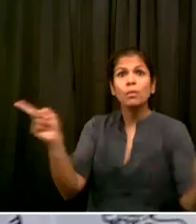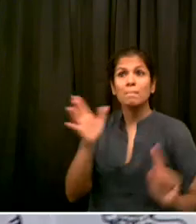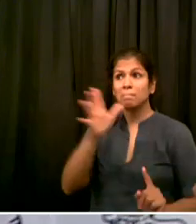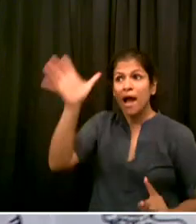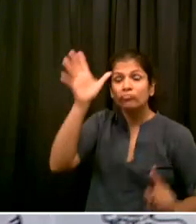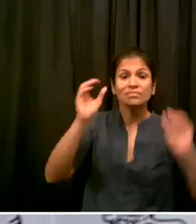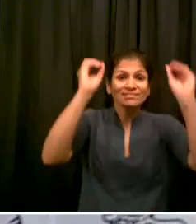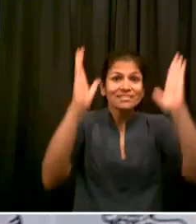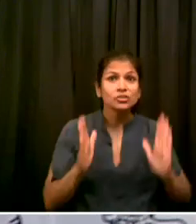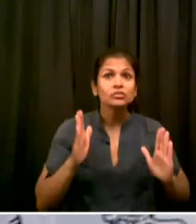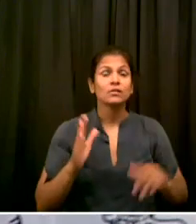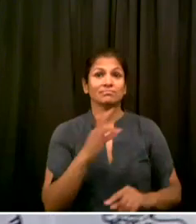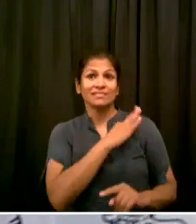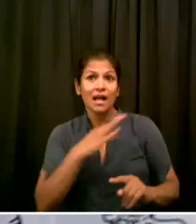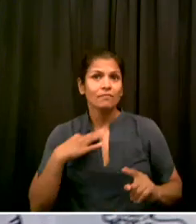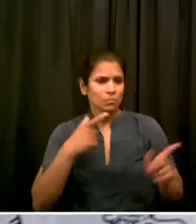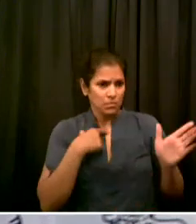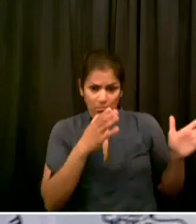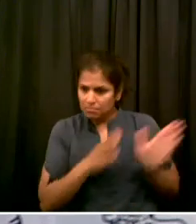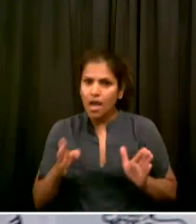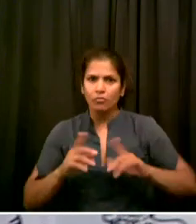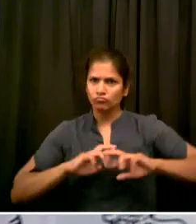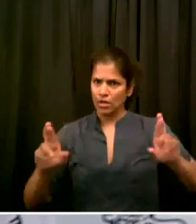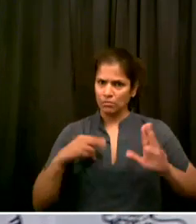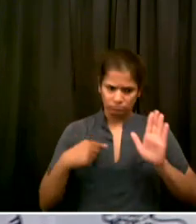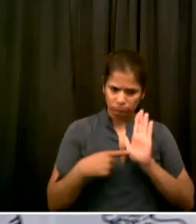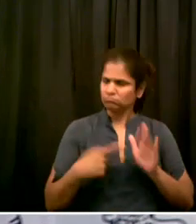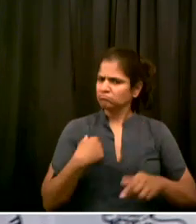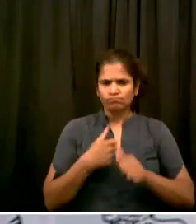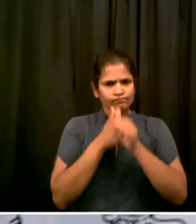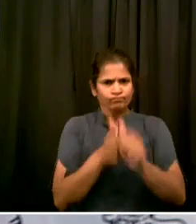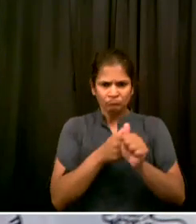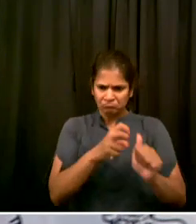sounds like now you are looking once again to principals